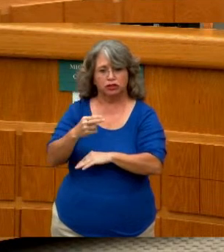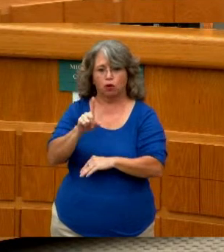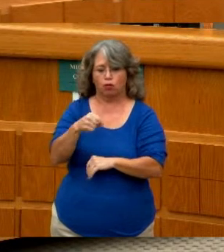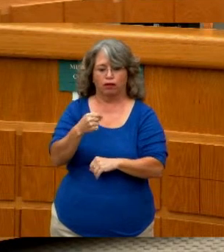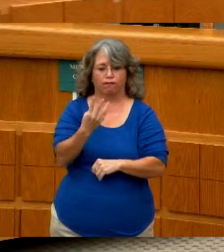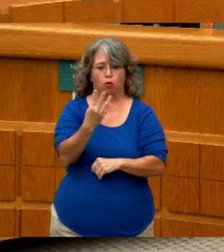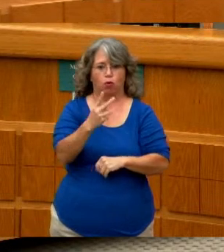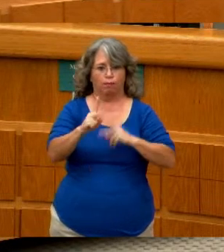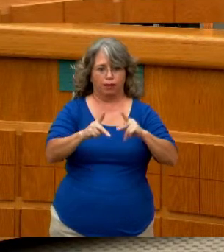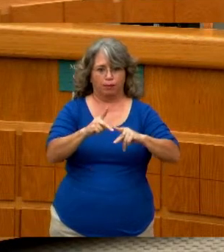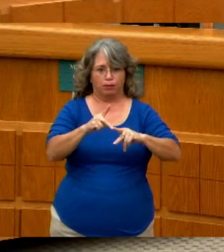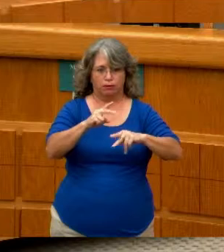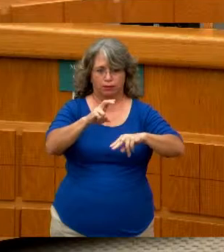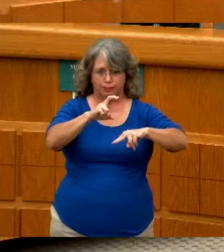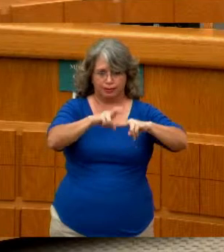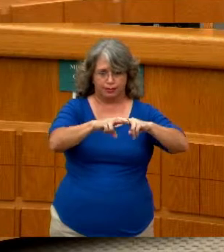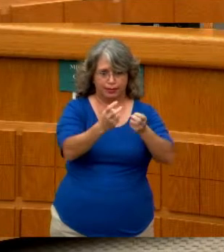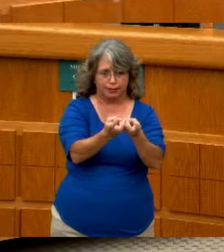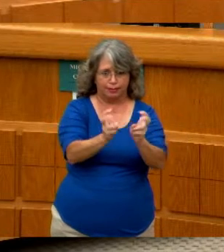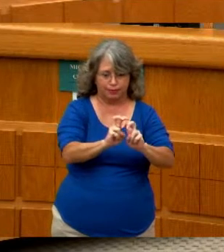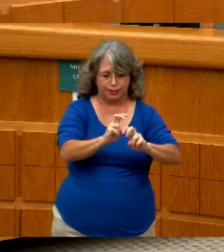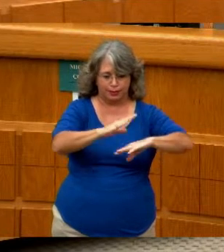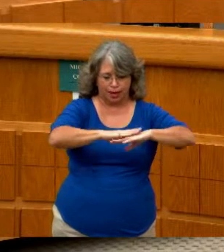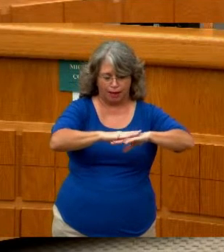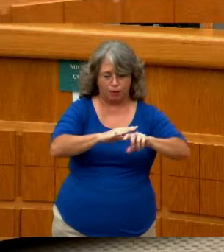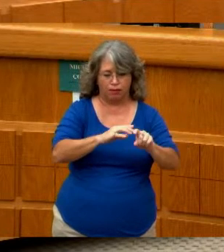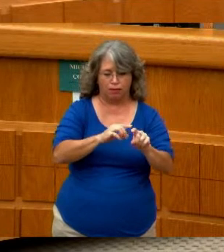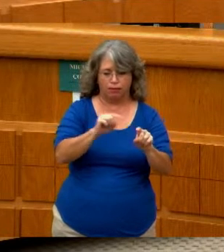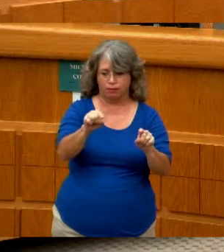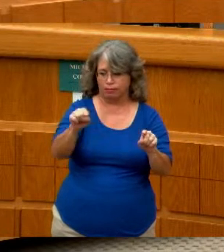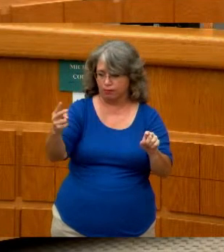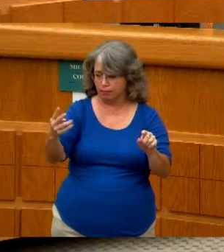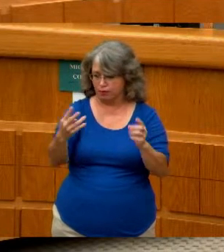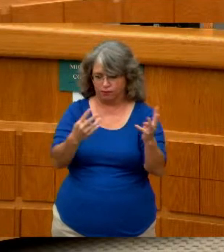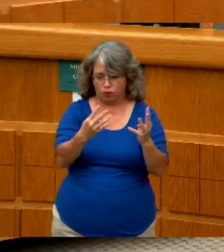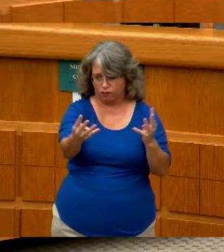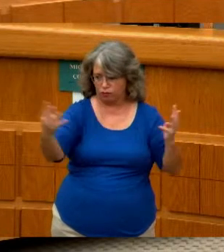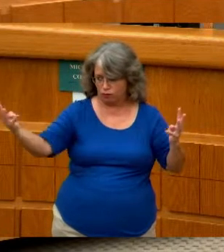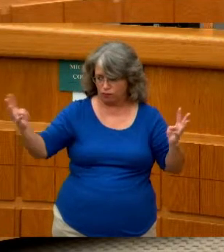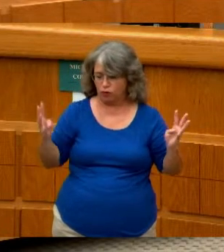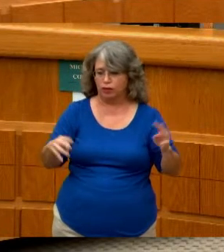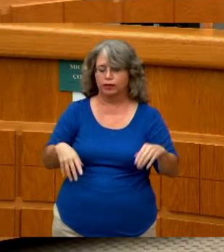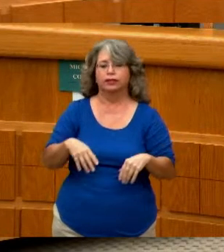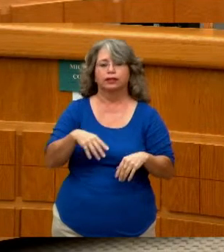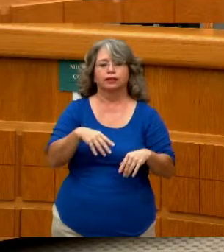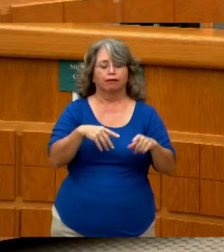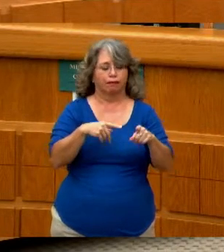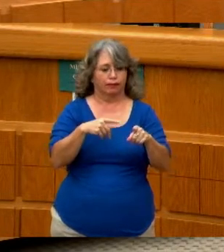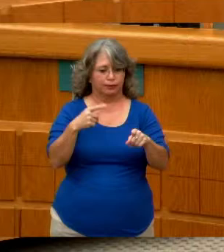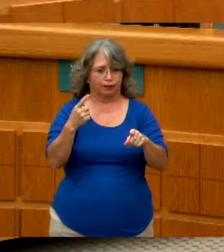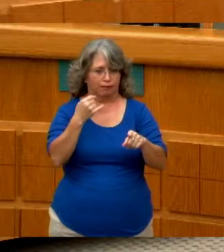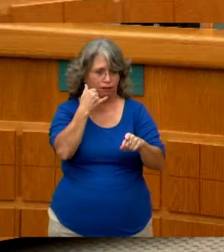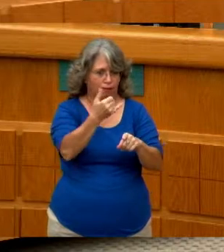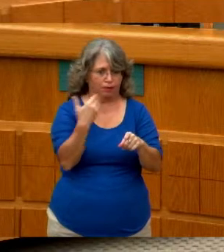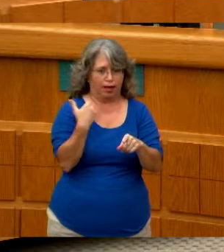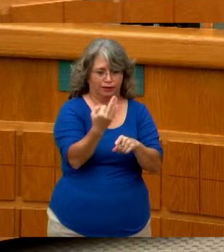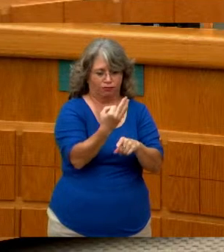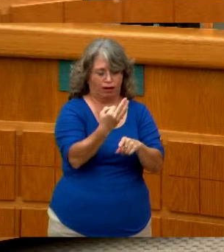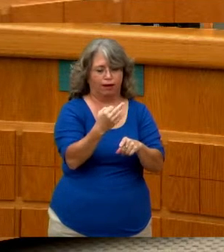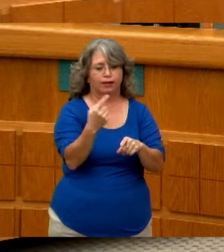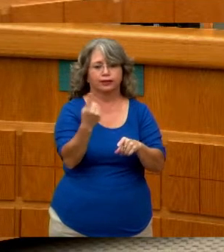at that luncheon, 4 people to a table. They got a call Friday that one of the people at the